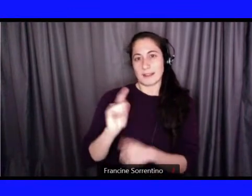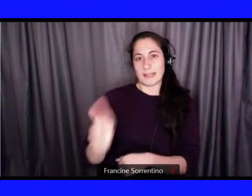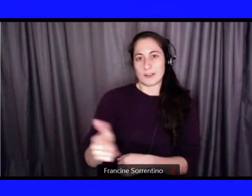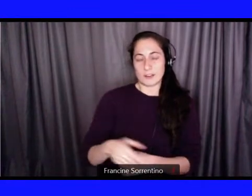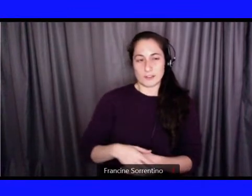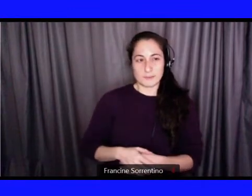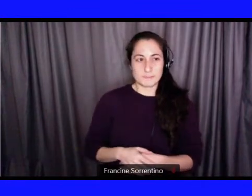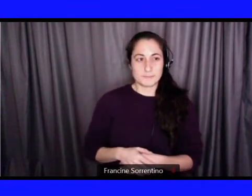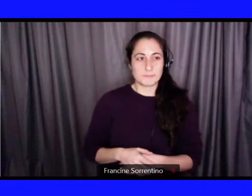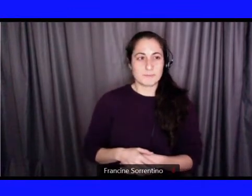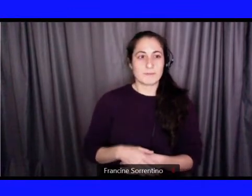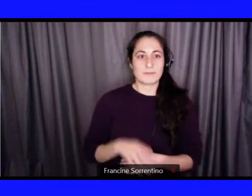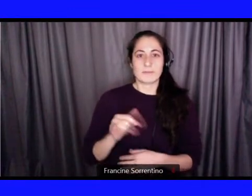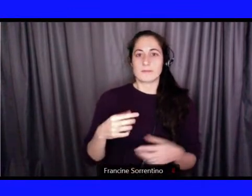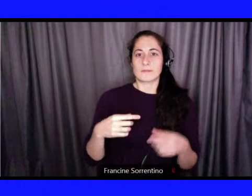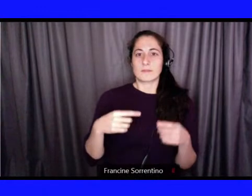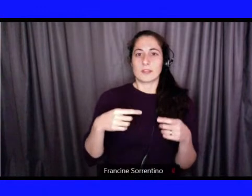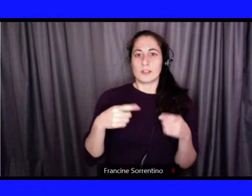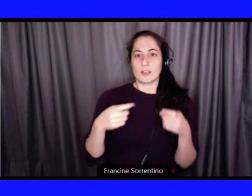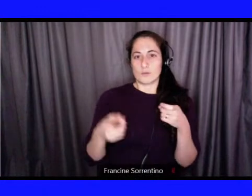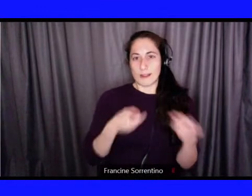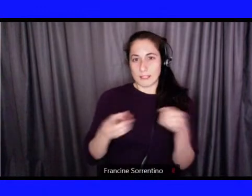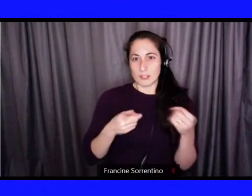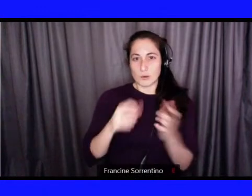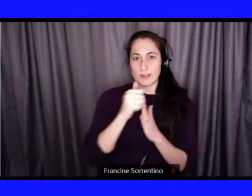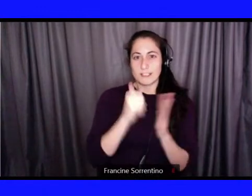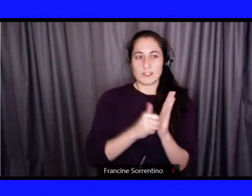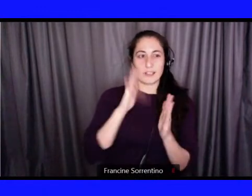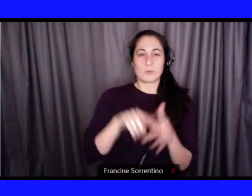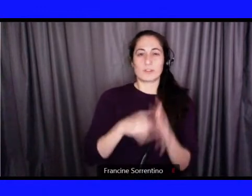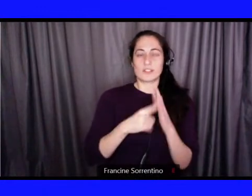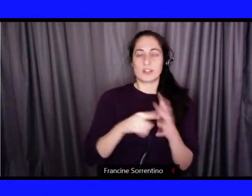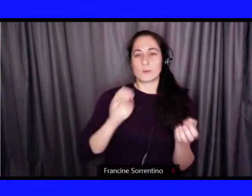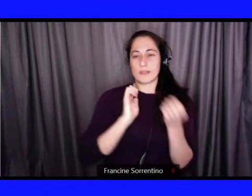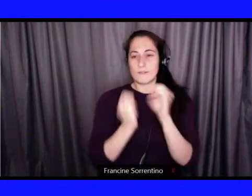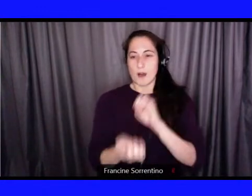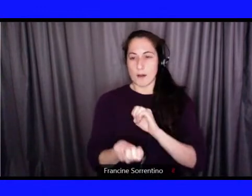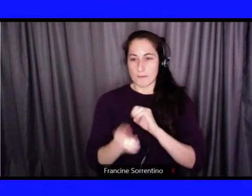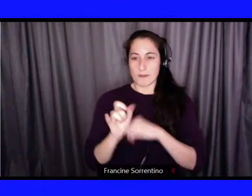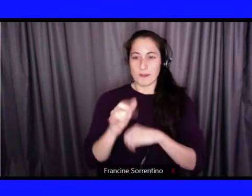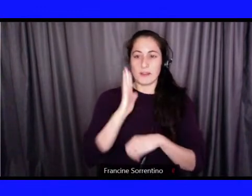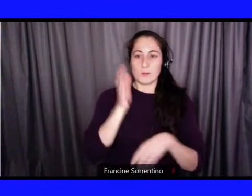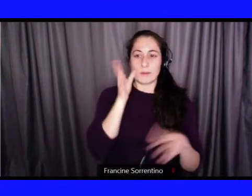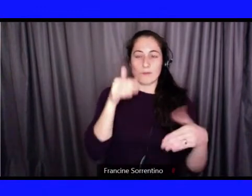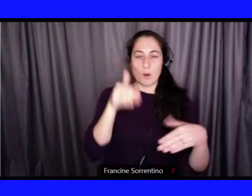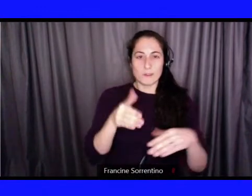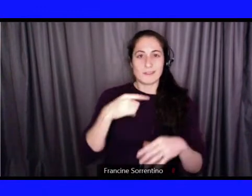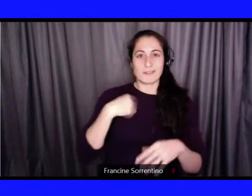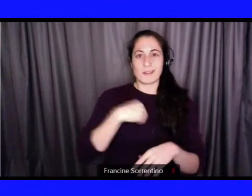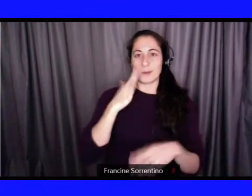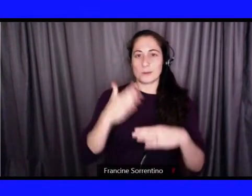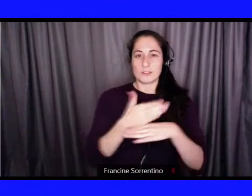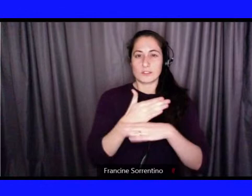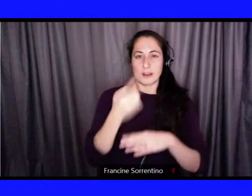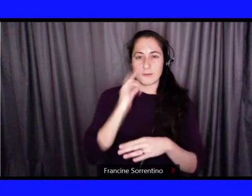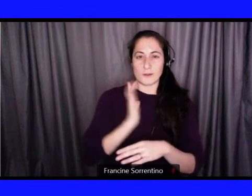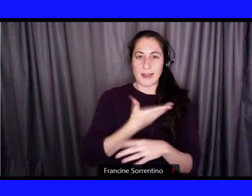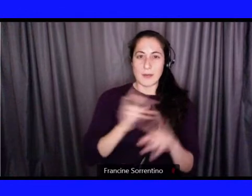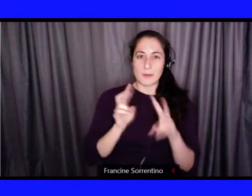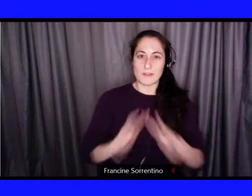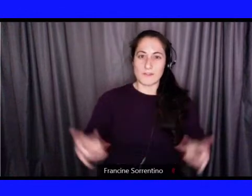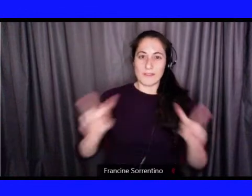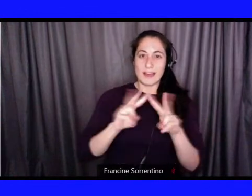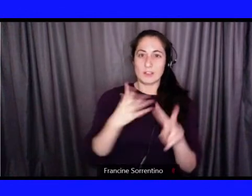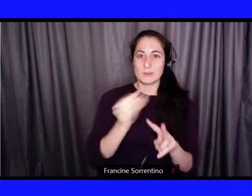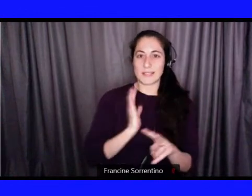of you will remember from her work as the Commissioner of Health at the City Department of Health and Mental Hygiene. She will be the Commissioner of the State Department of Health,